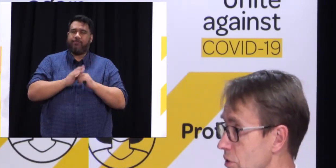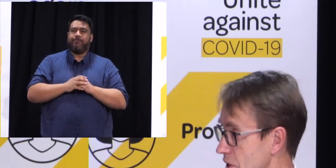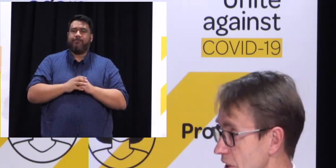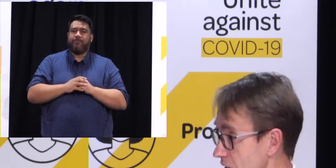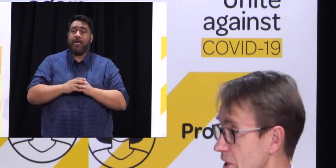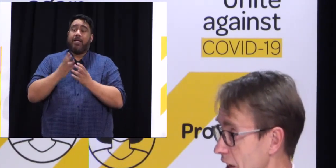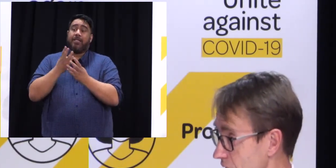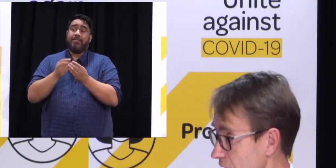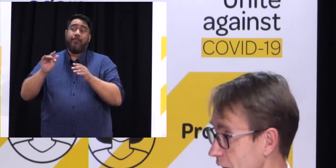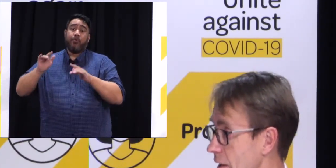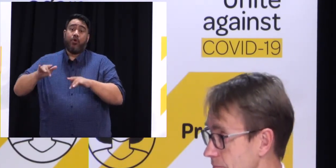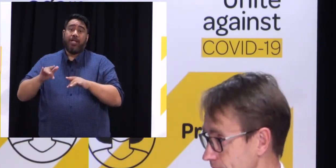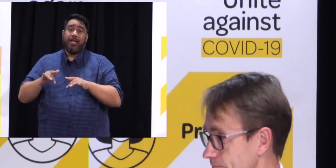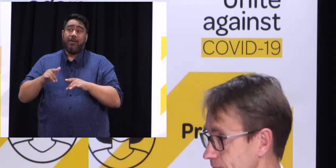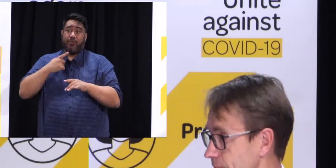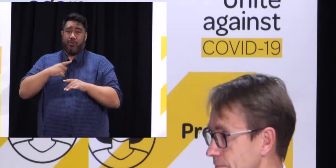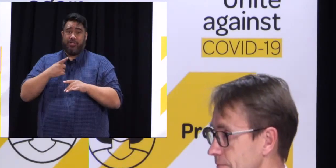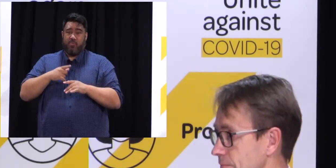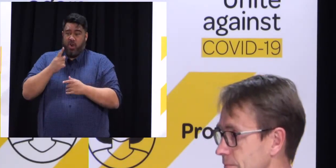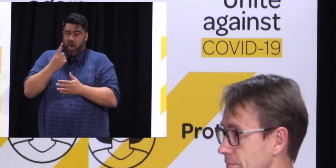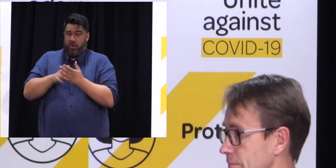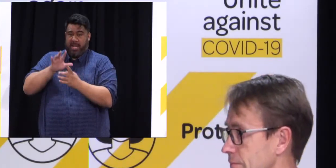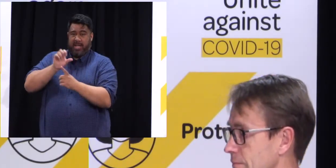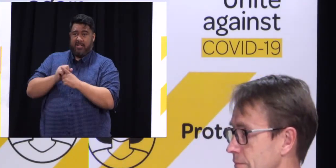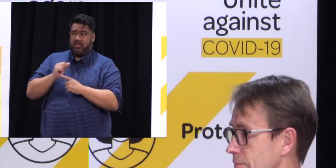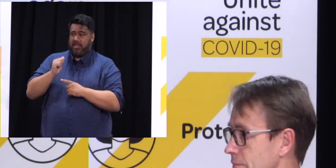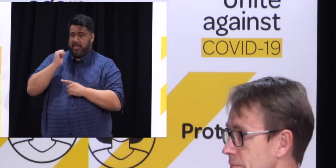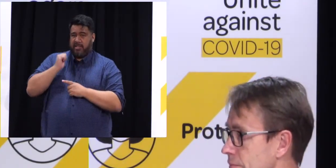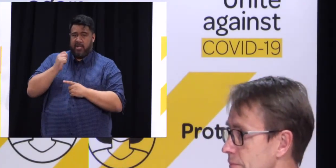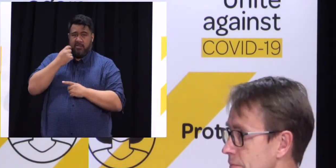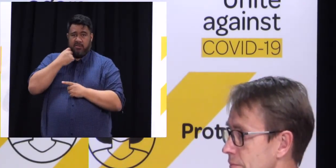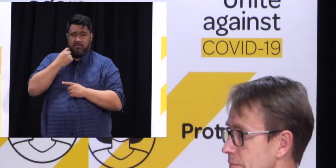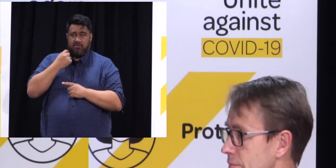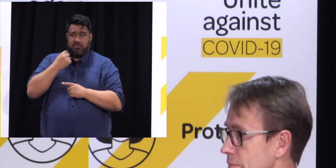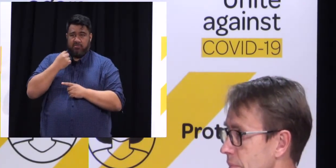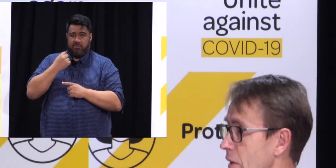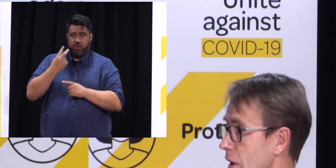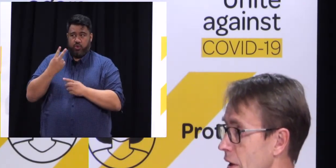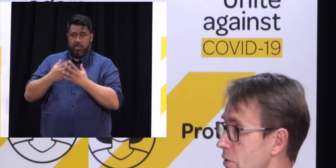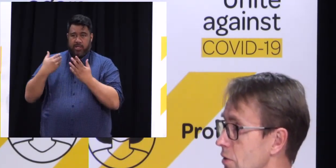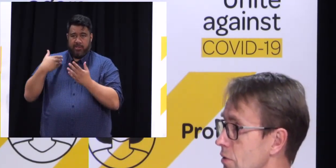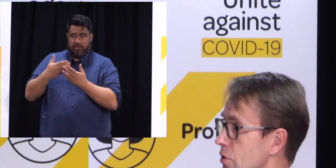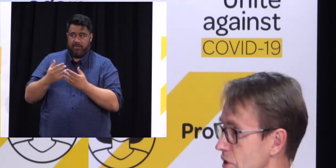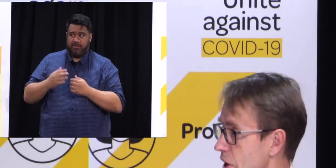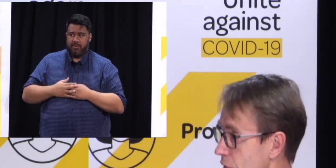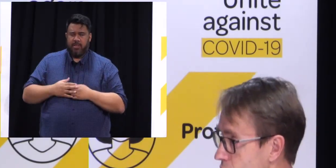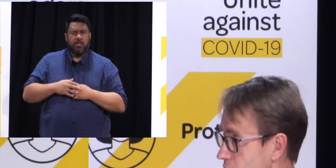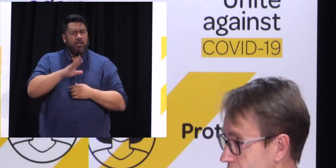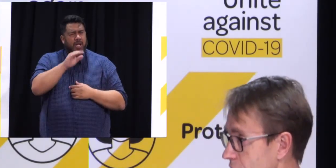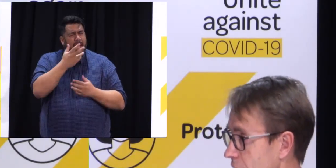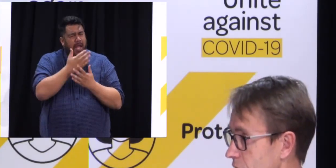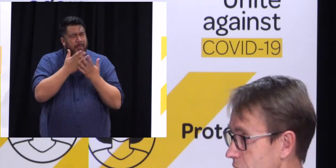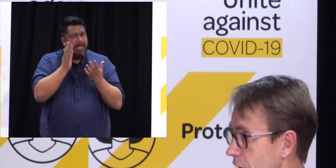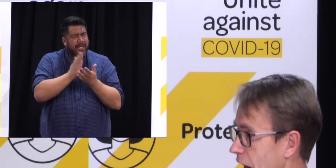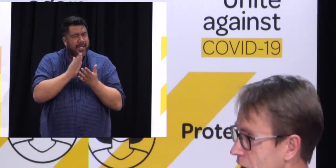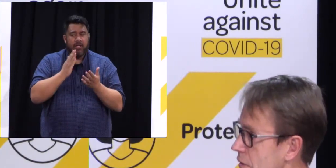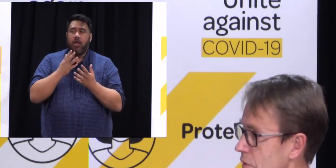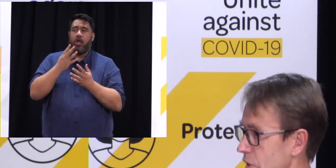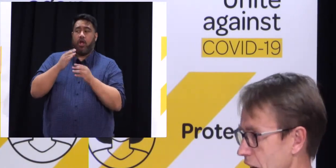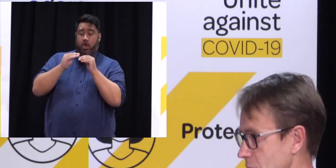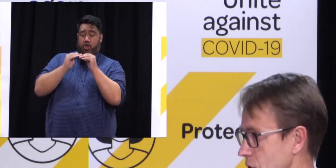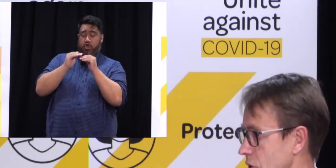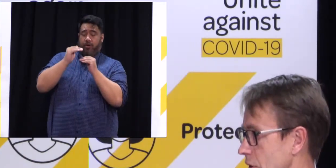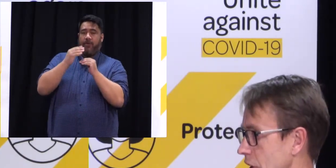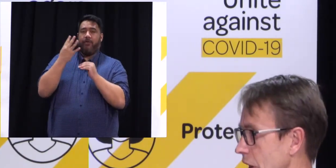come through just yesterday and today. And could you just clarify just how many is it now? How many 14. Just over 14,000, and